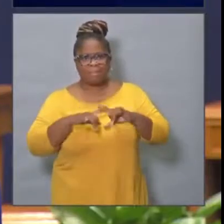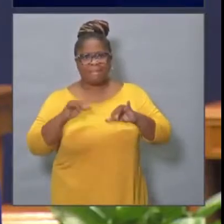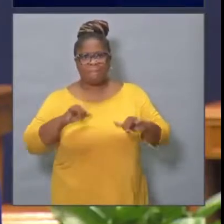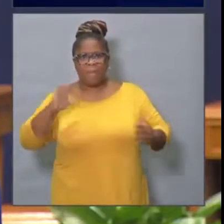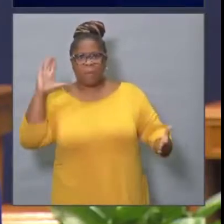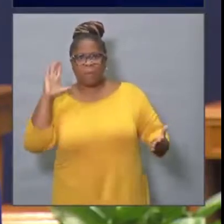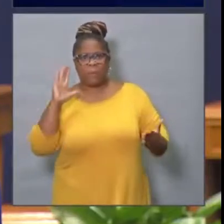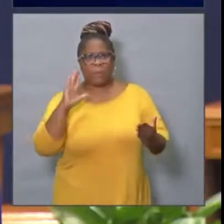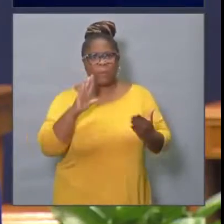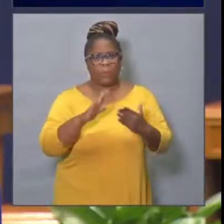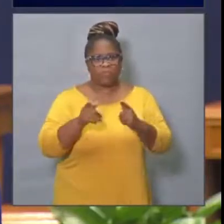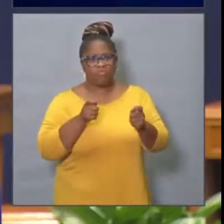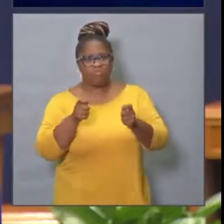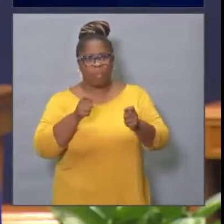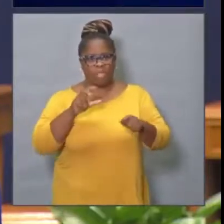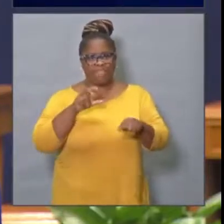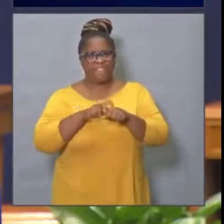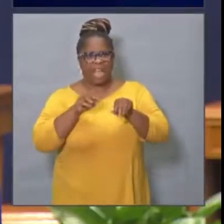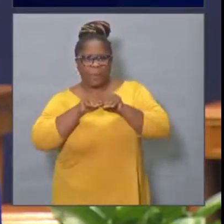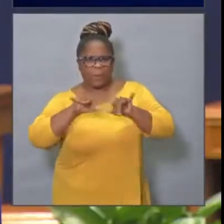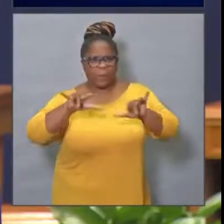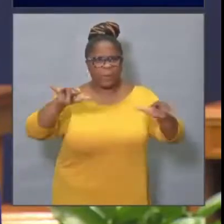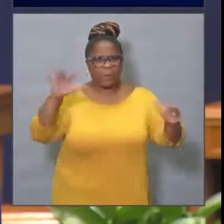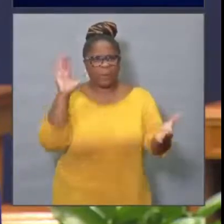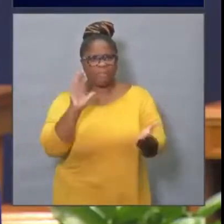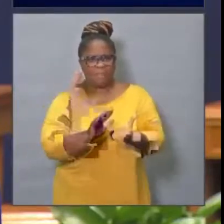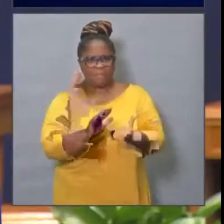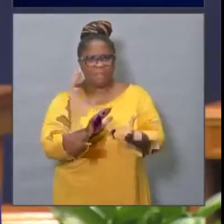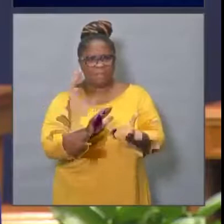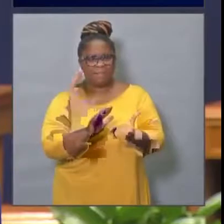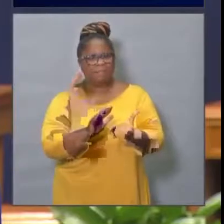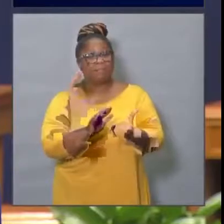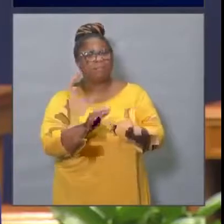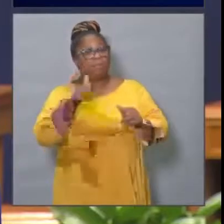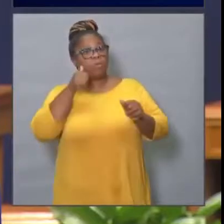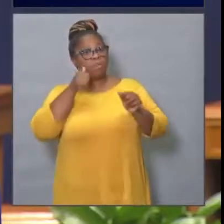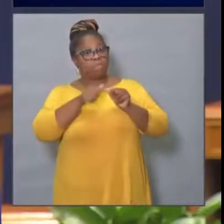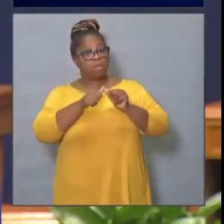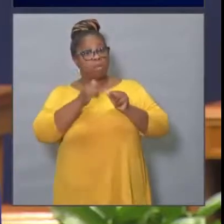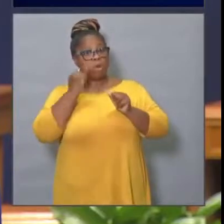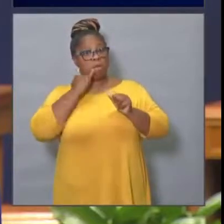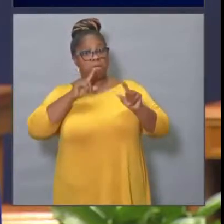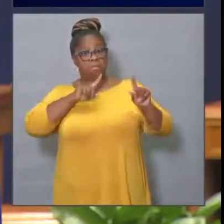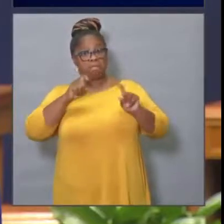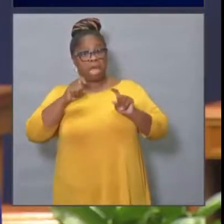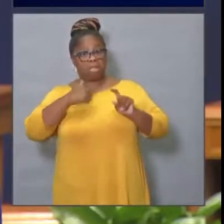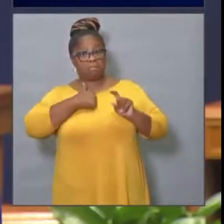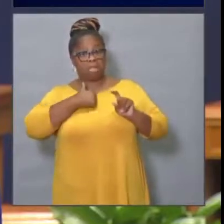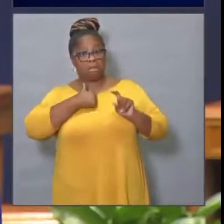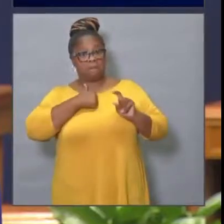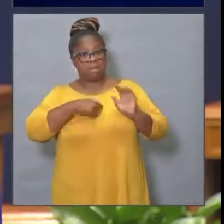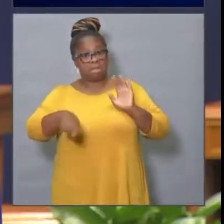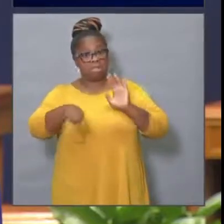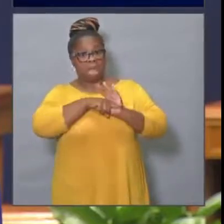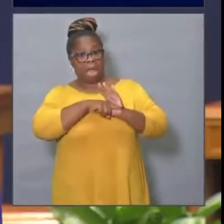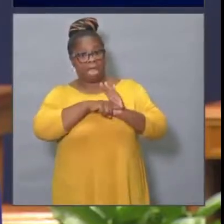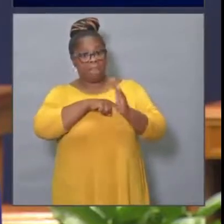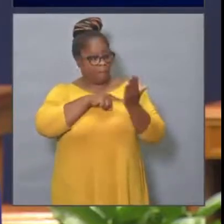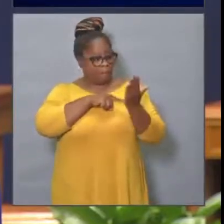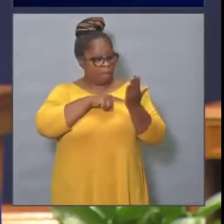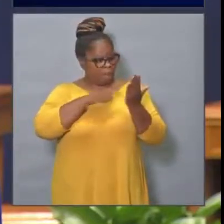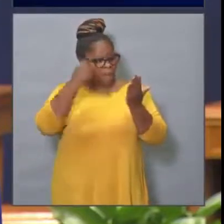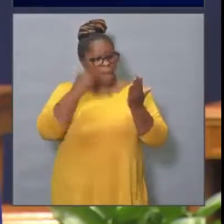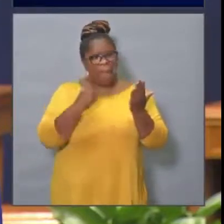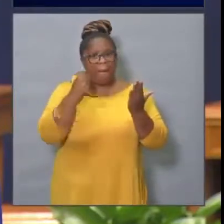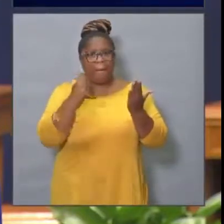and reduces transmission. In keeping this in mind, remember a negative test can never reassure you that you have not